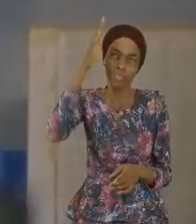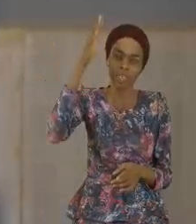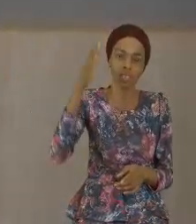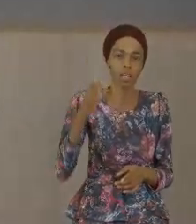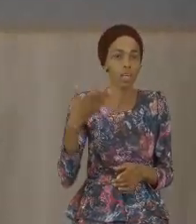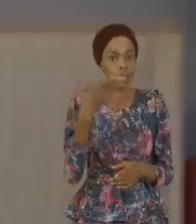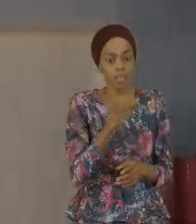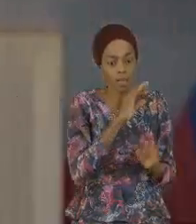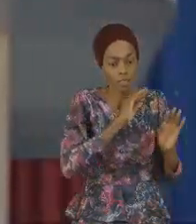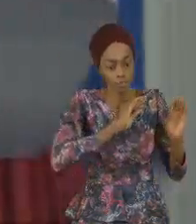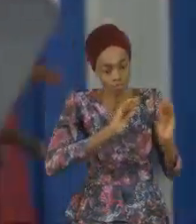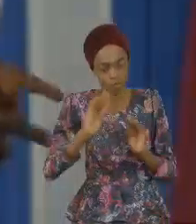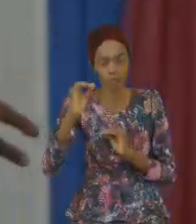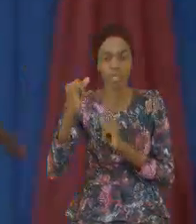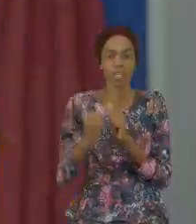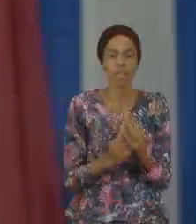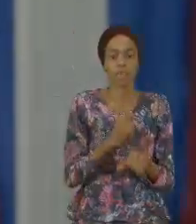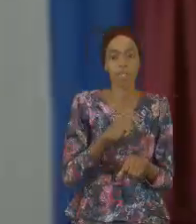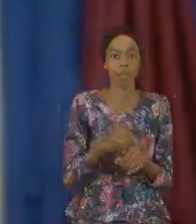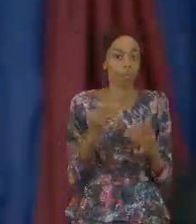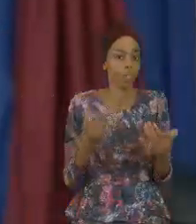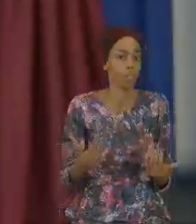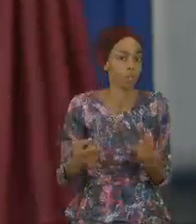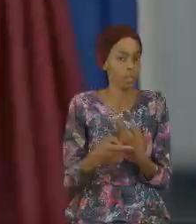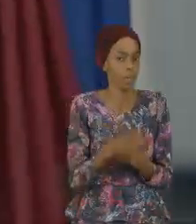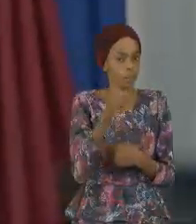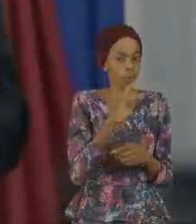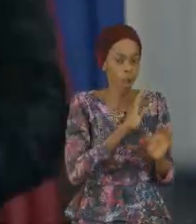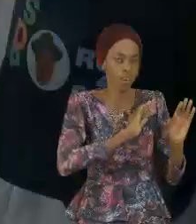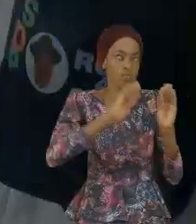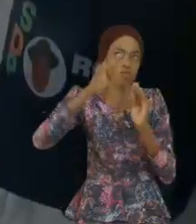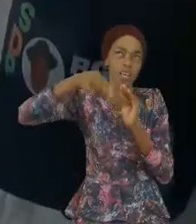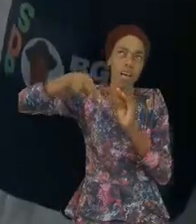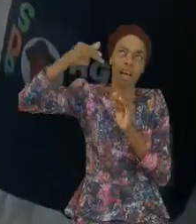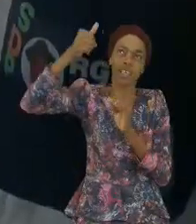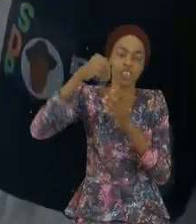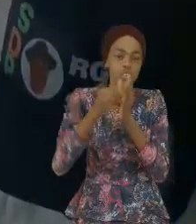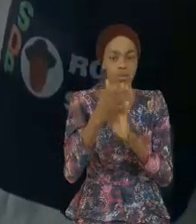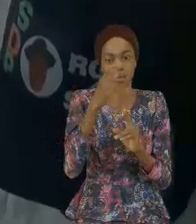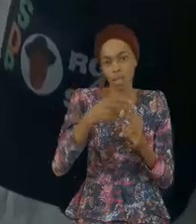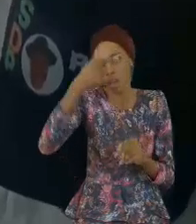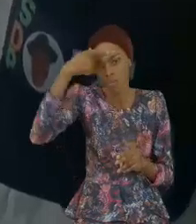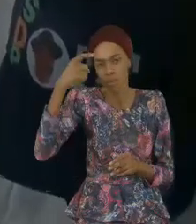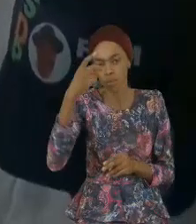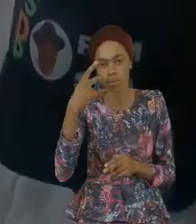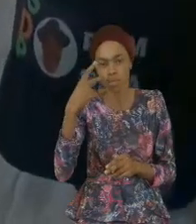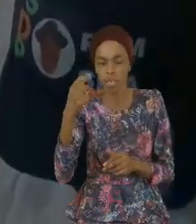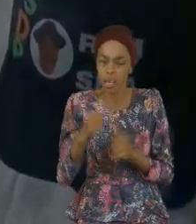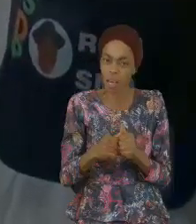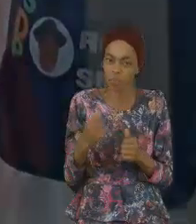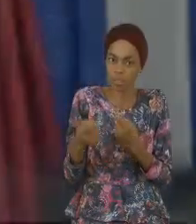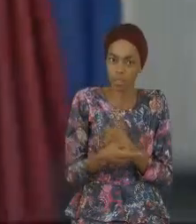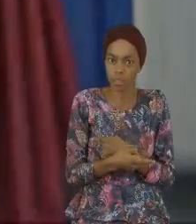there's movement every time. And today you are moving higher. Because you see, every day